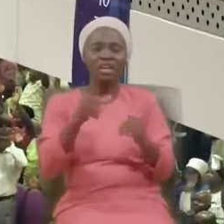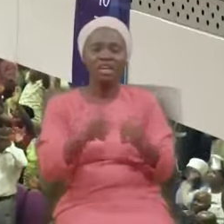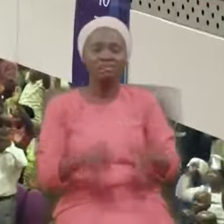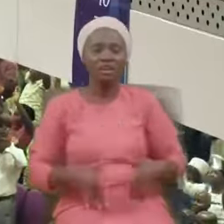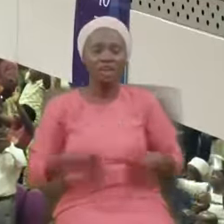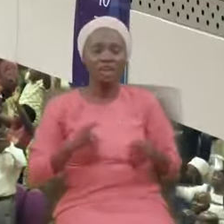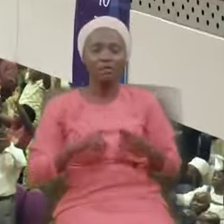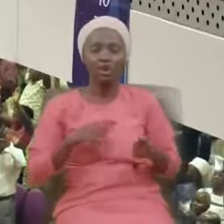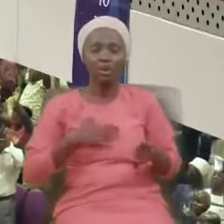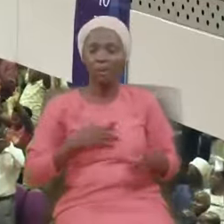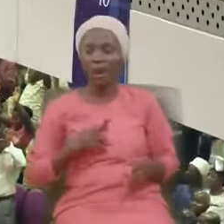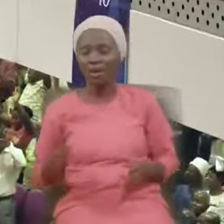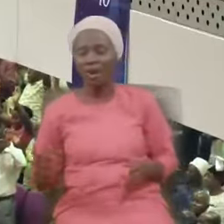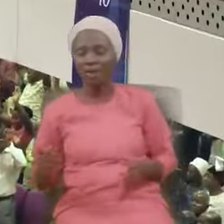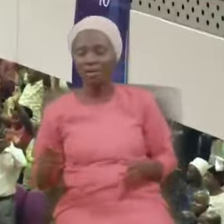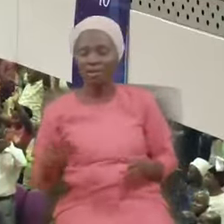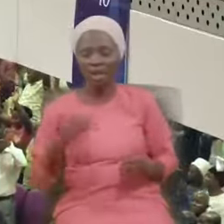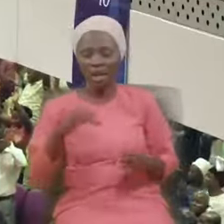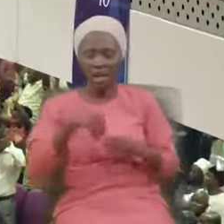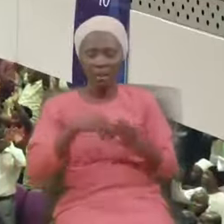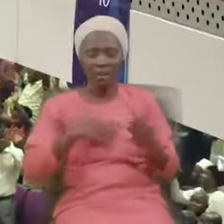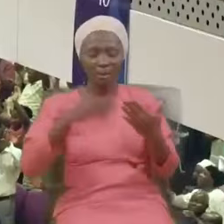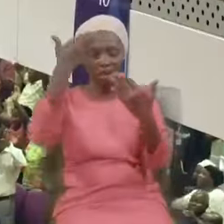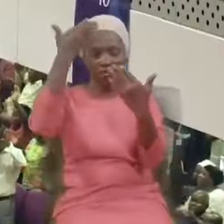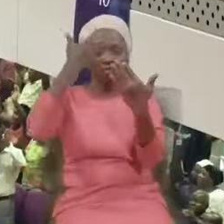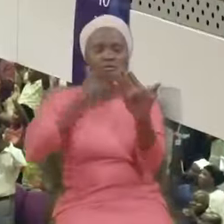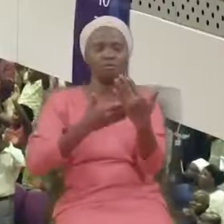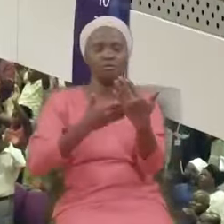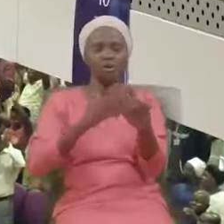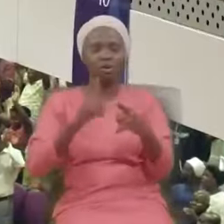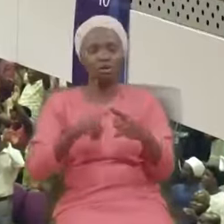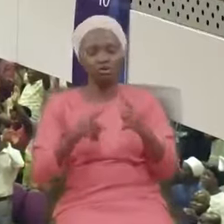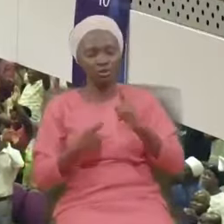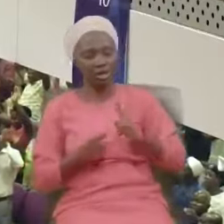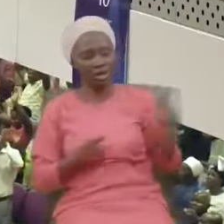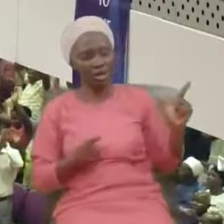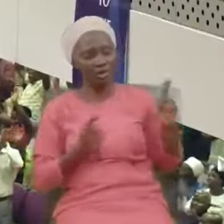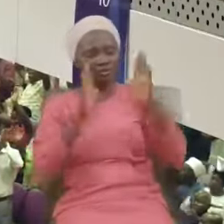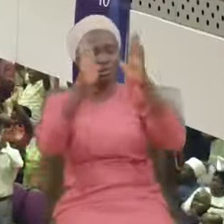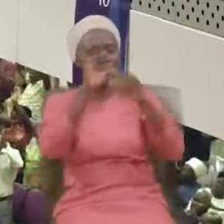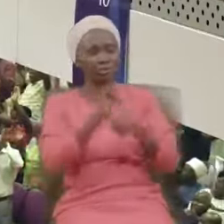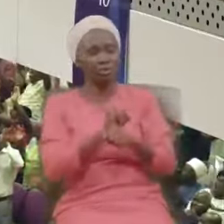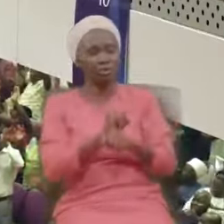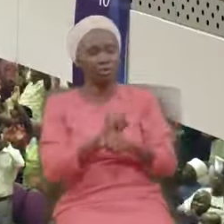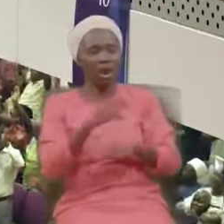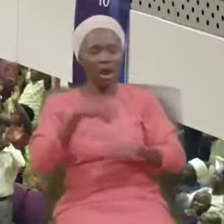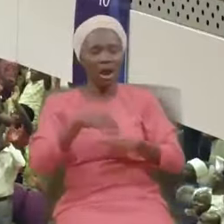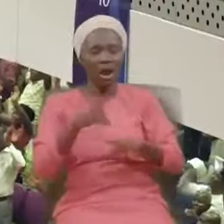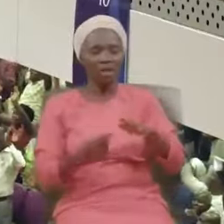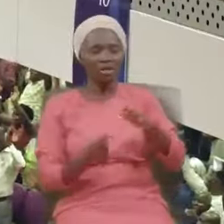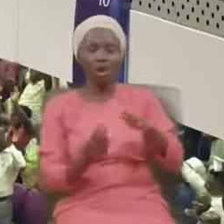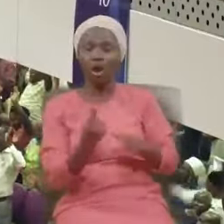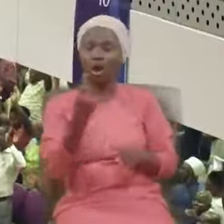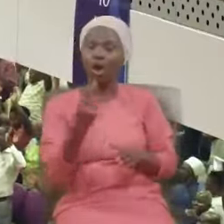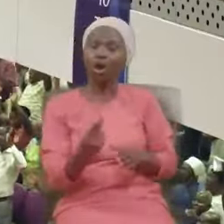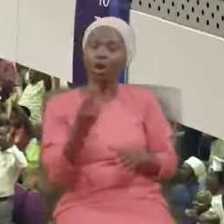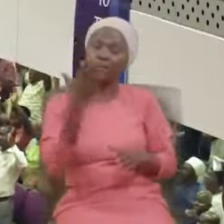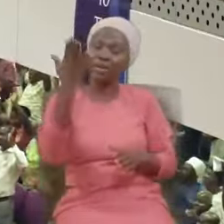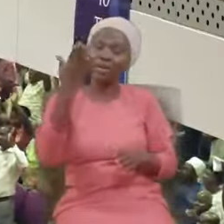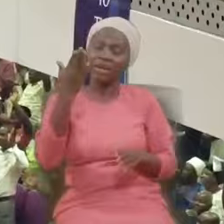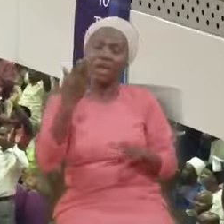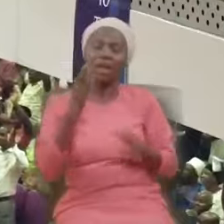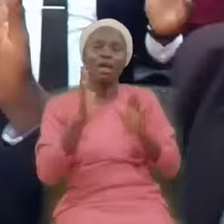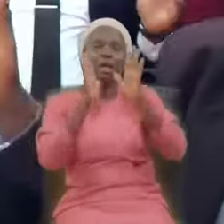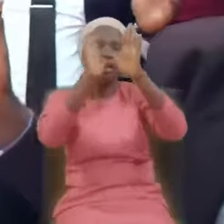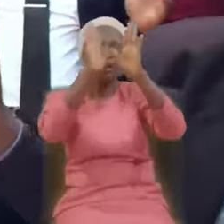me, miracle. To the left, miracle. At the gallery is miracle.